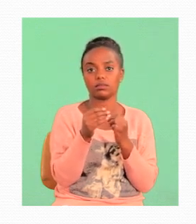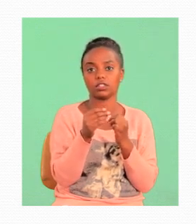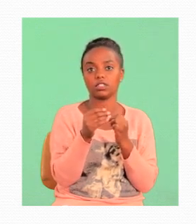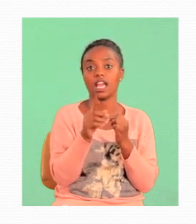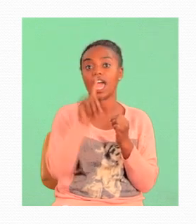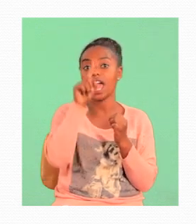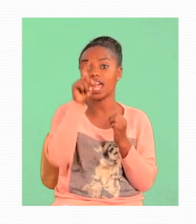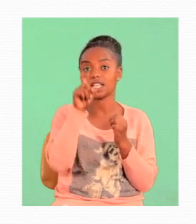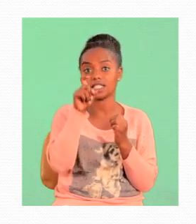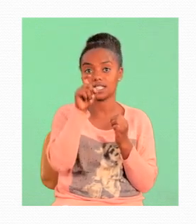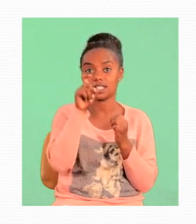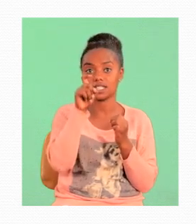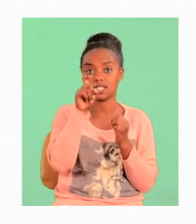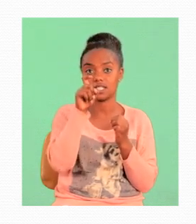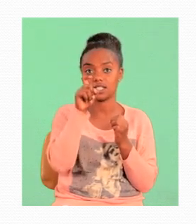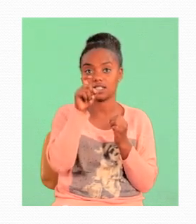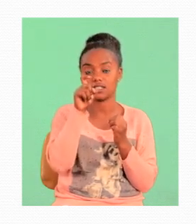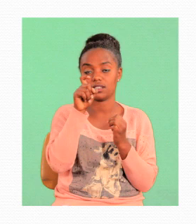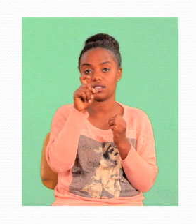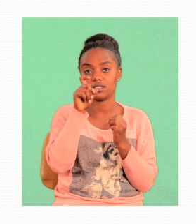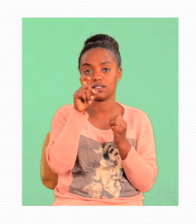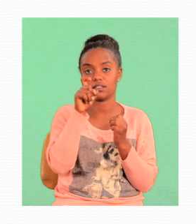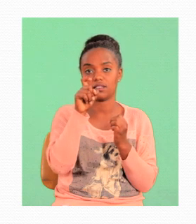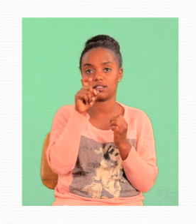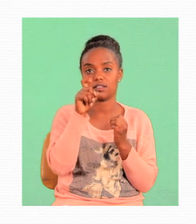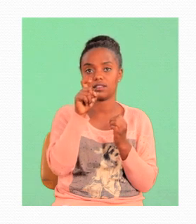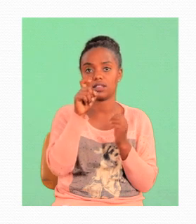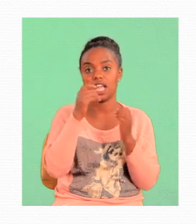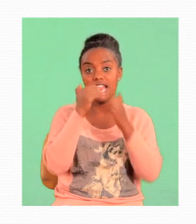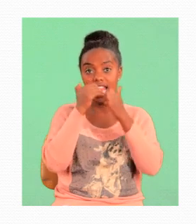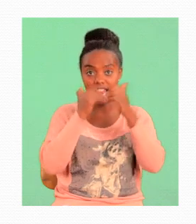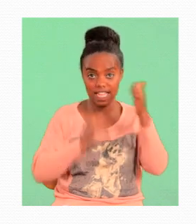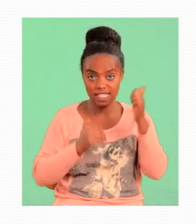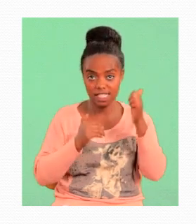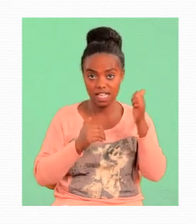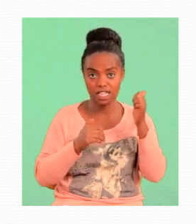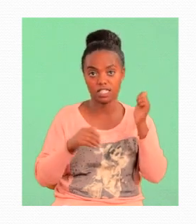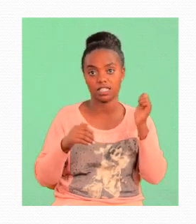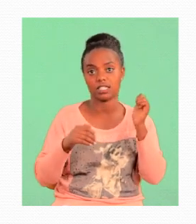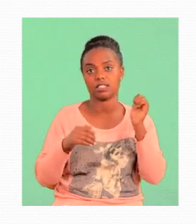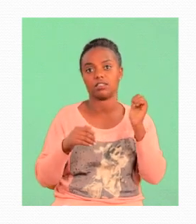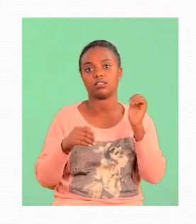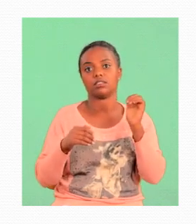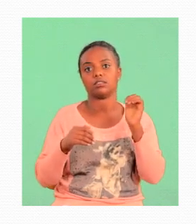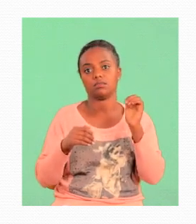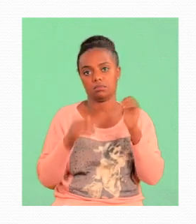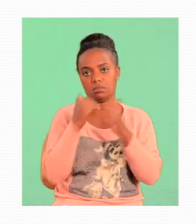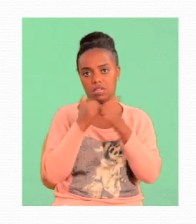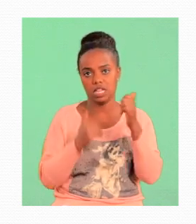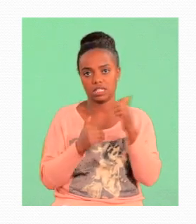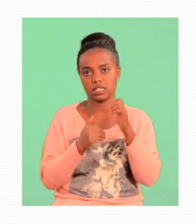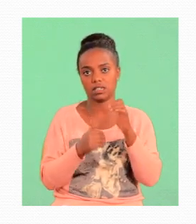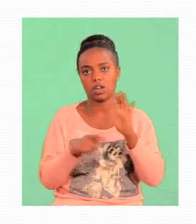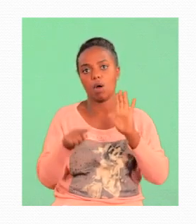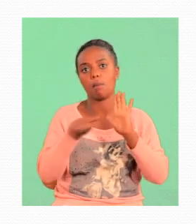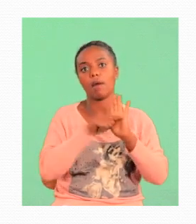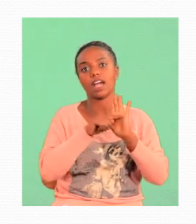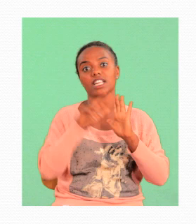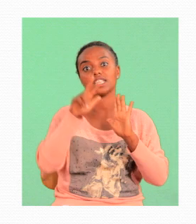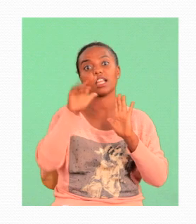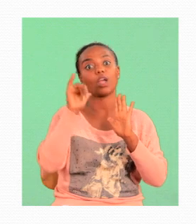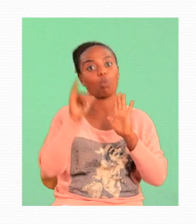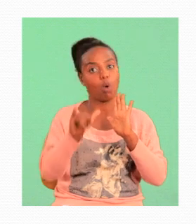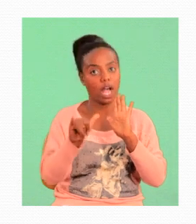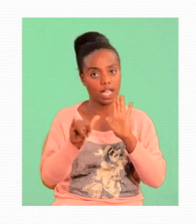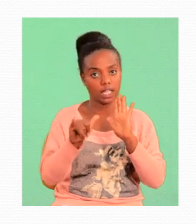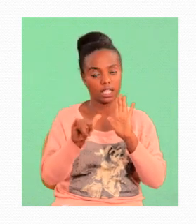and this one x less than, change x and y, x less than minus